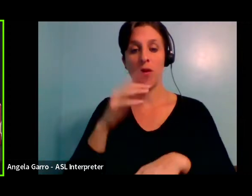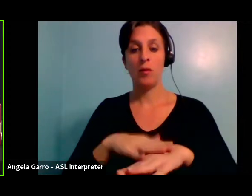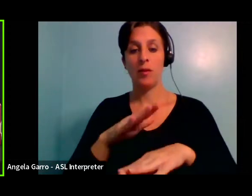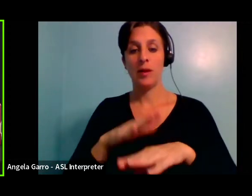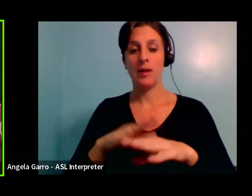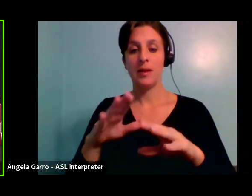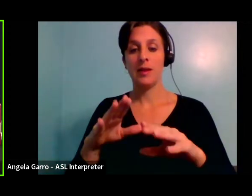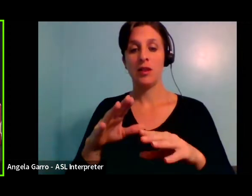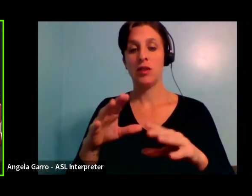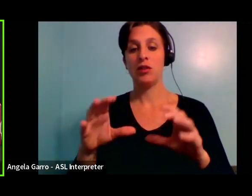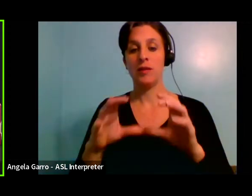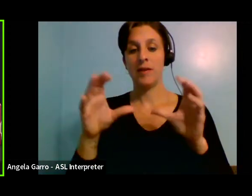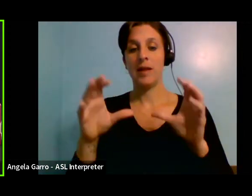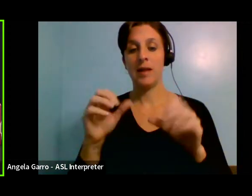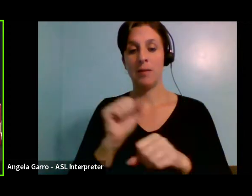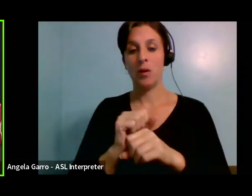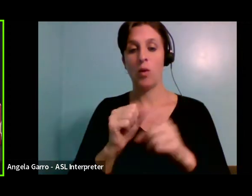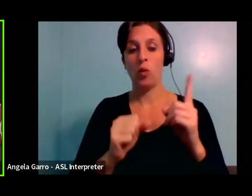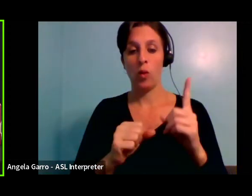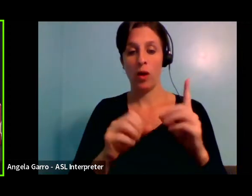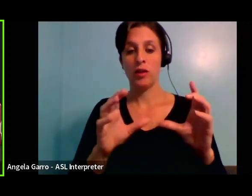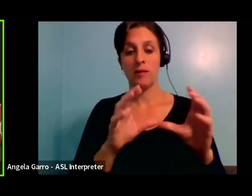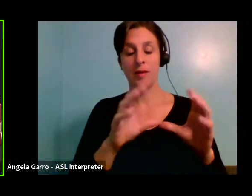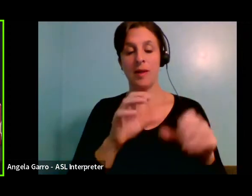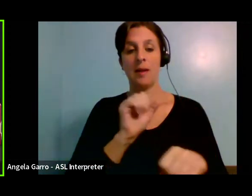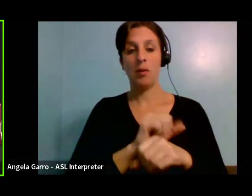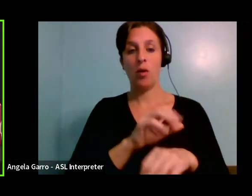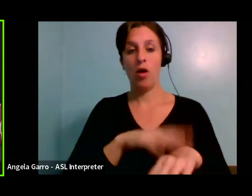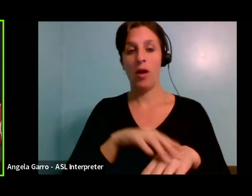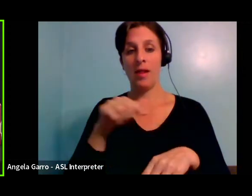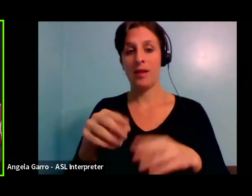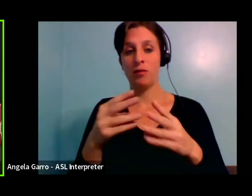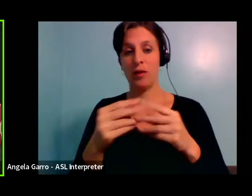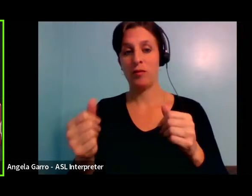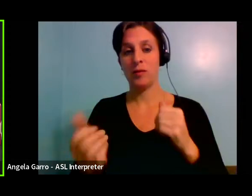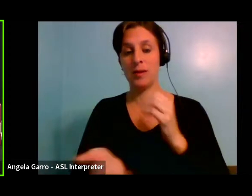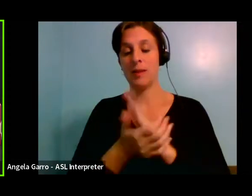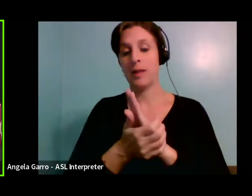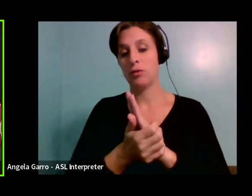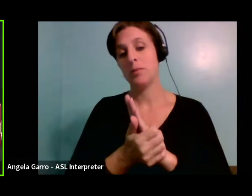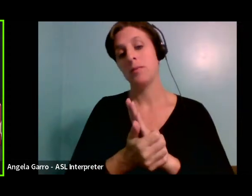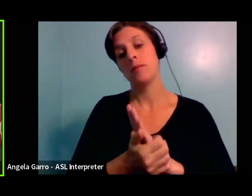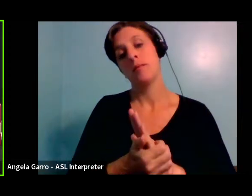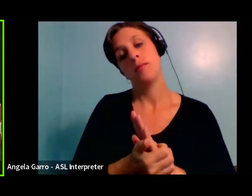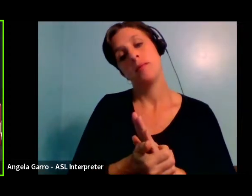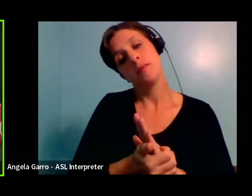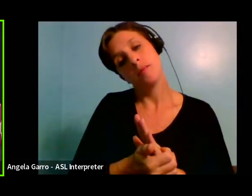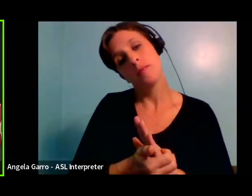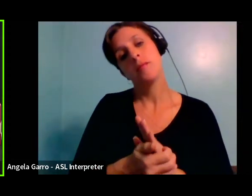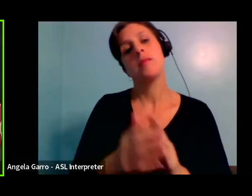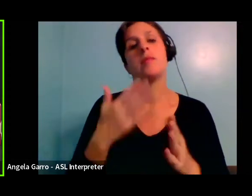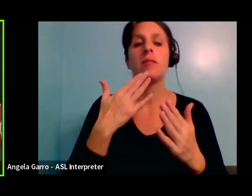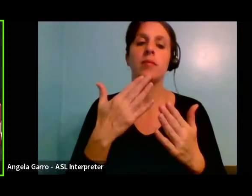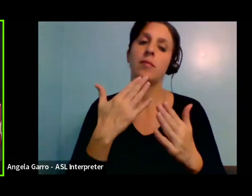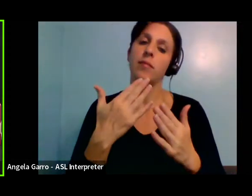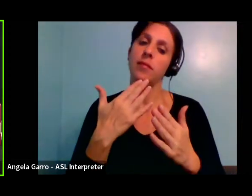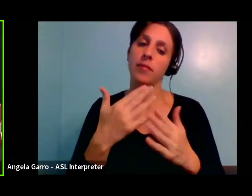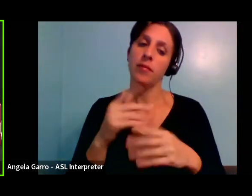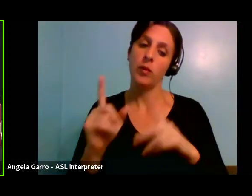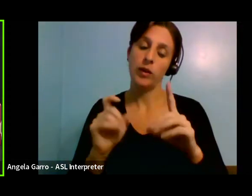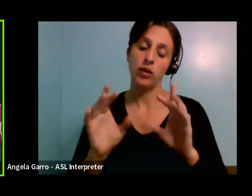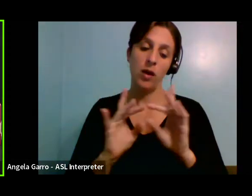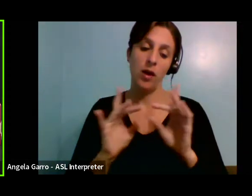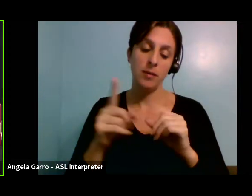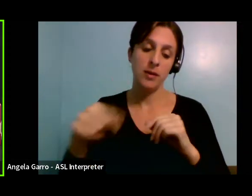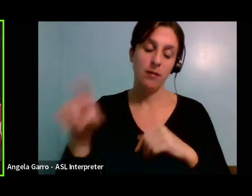certificated employees. There's 1 certificated employee on this resolution attachment. Okay, thank you. Questions or comments